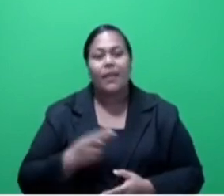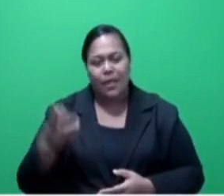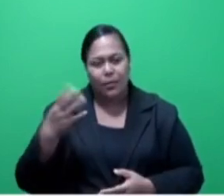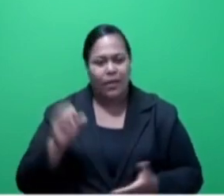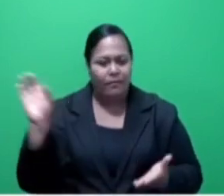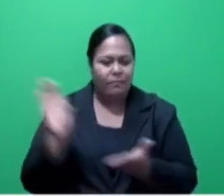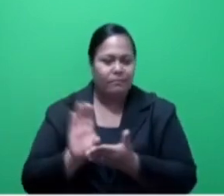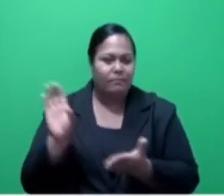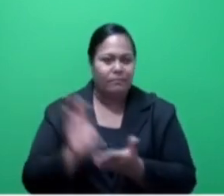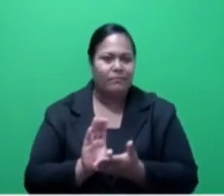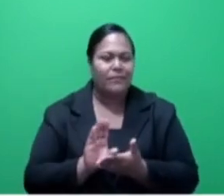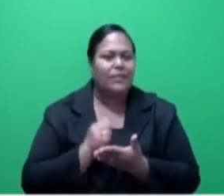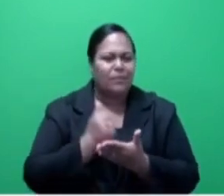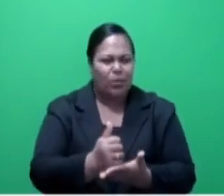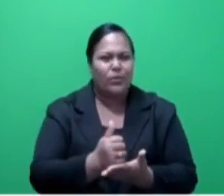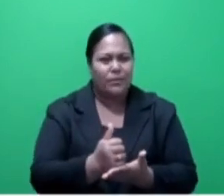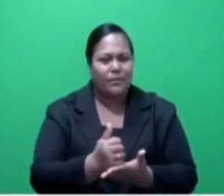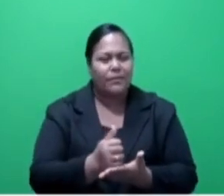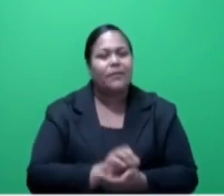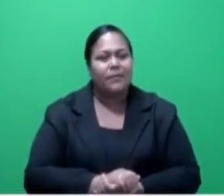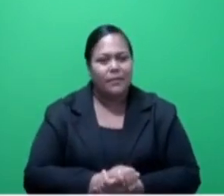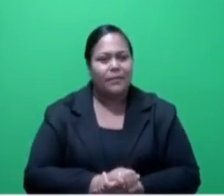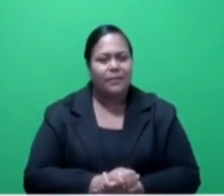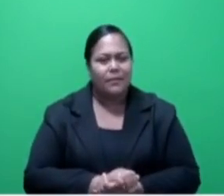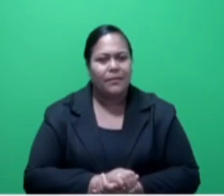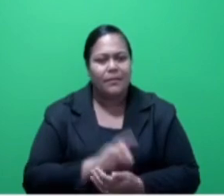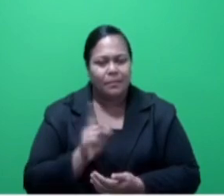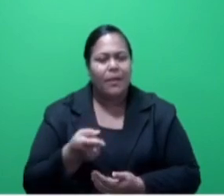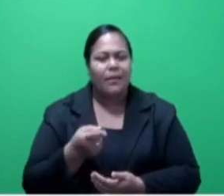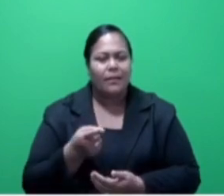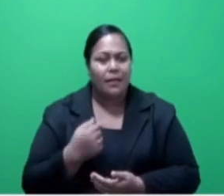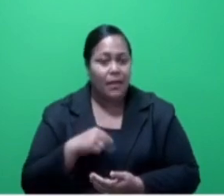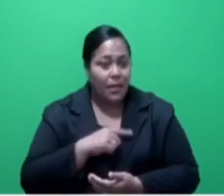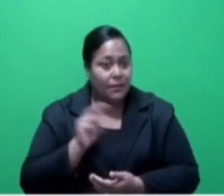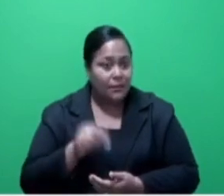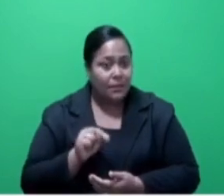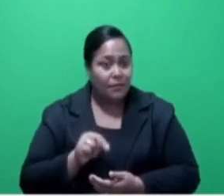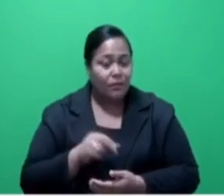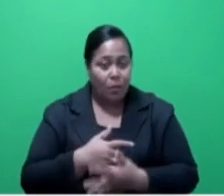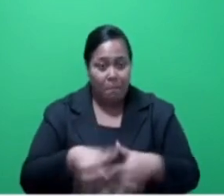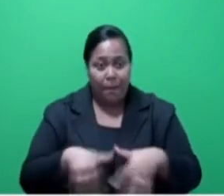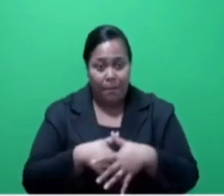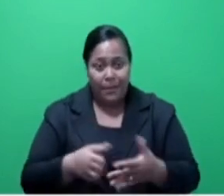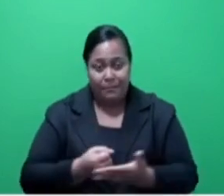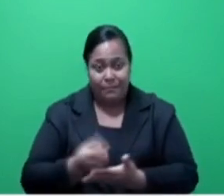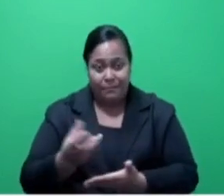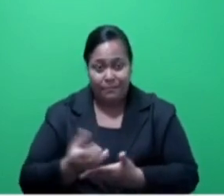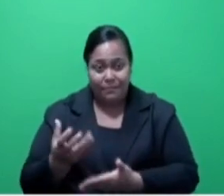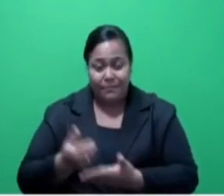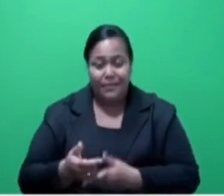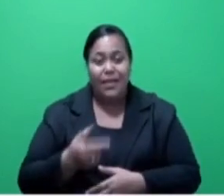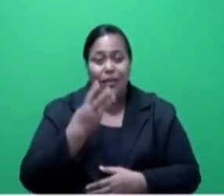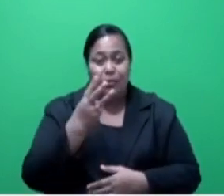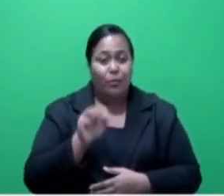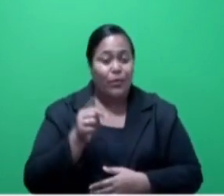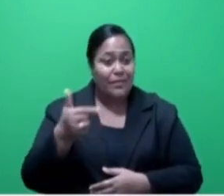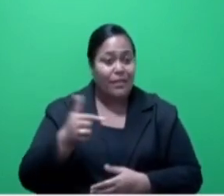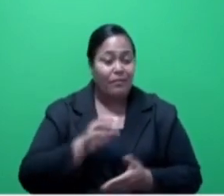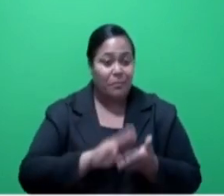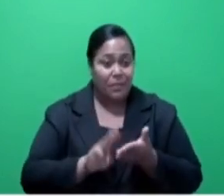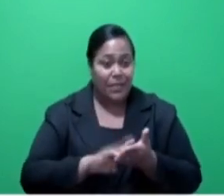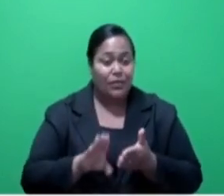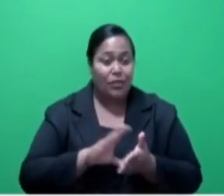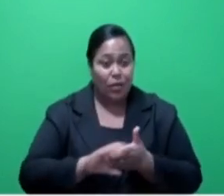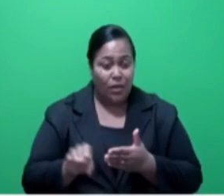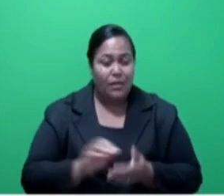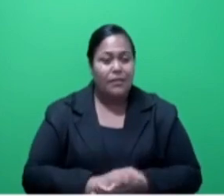divestment receipts. However, to maintain public expenditure, sir, at around $3.7 billion, which includes $500 million